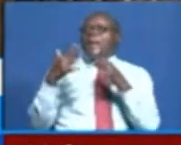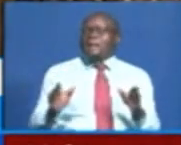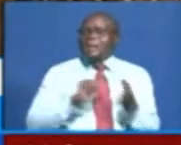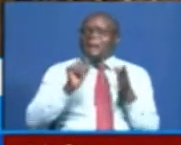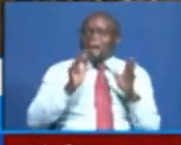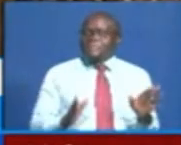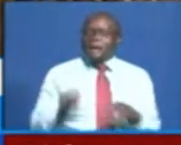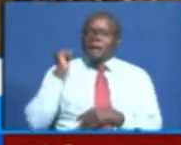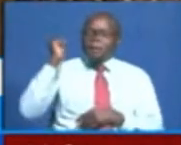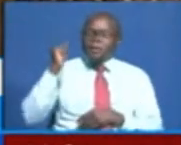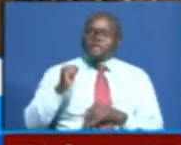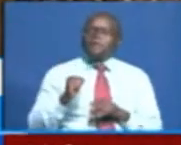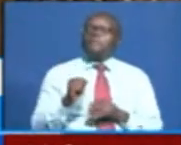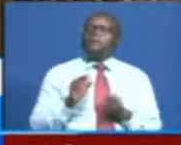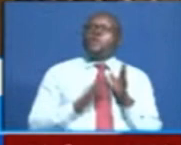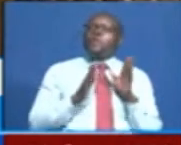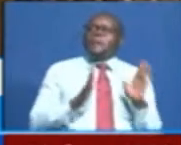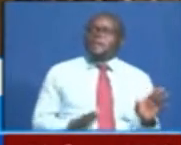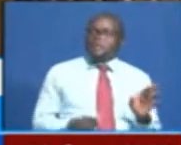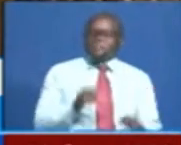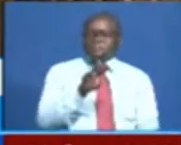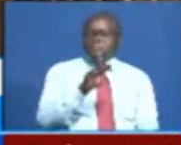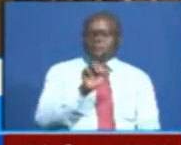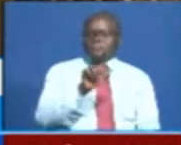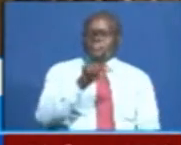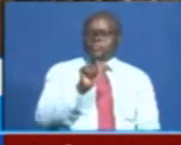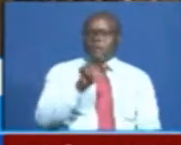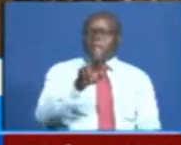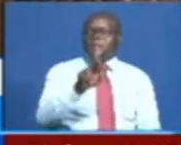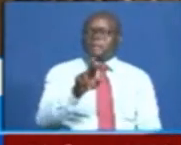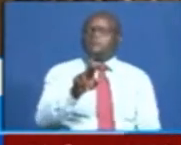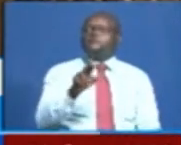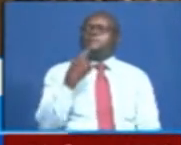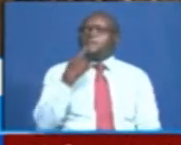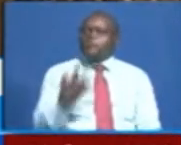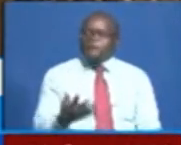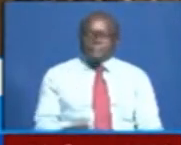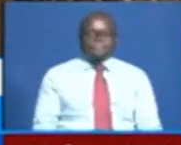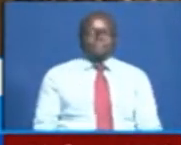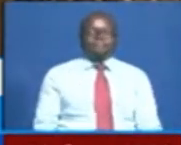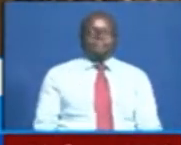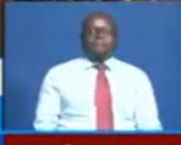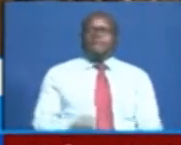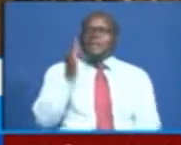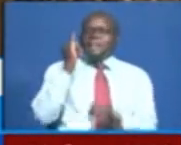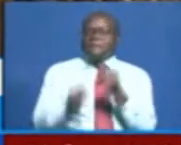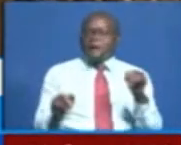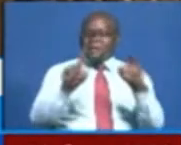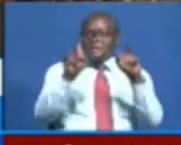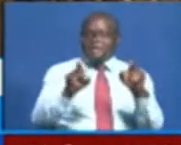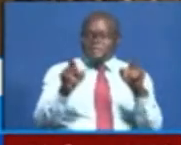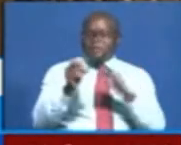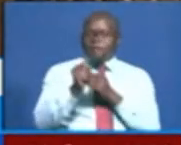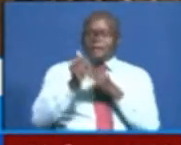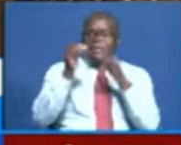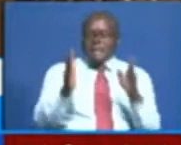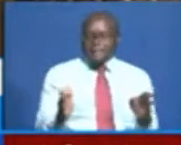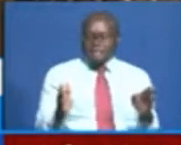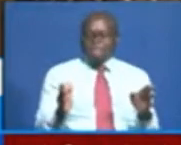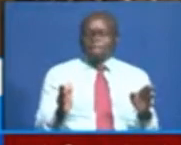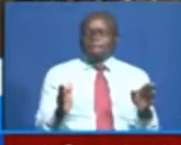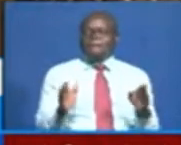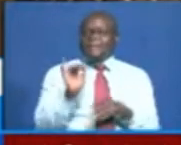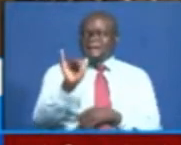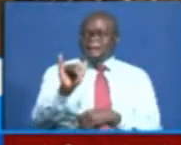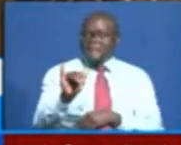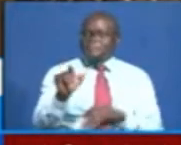political commentator Walter Lippmann wrote, and I quote, "The final test of a leader is that he